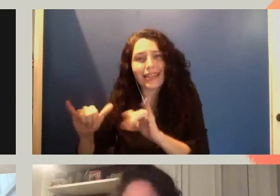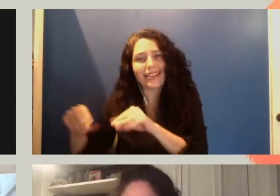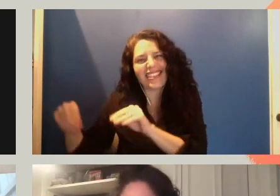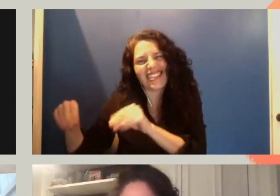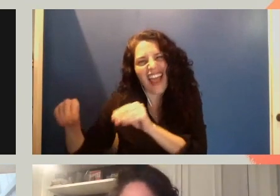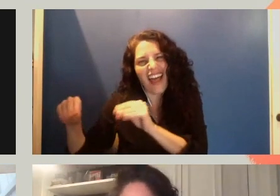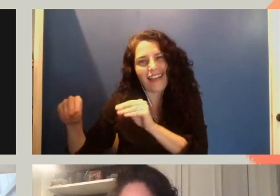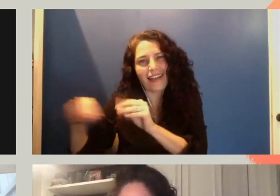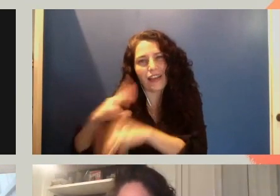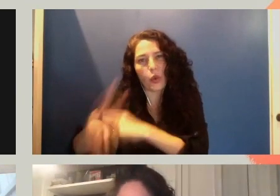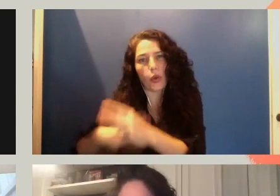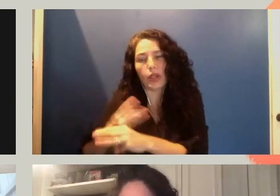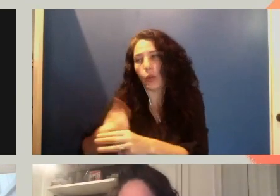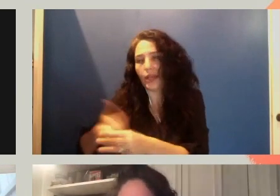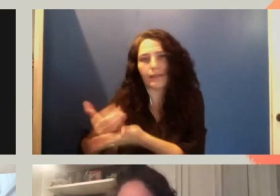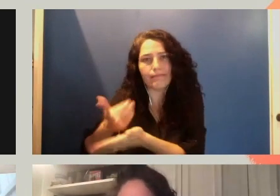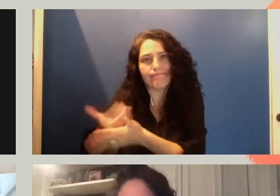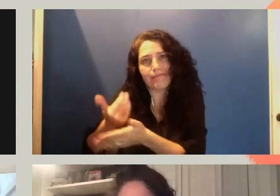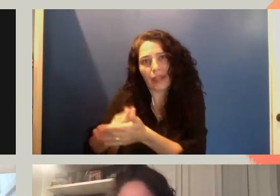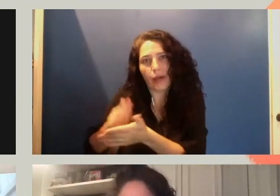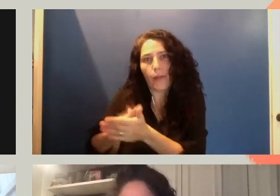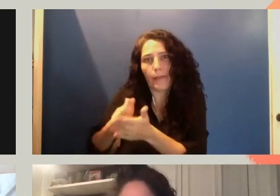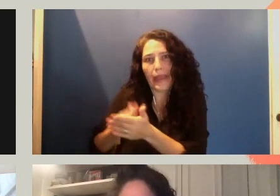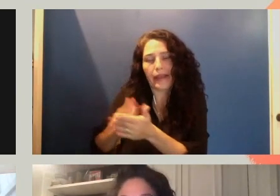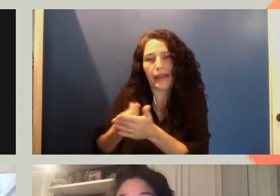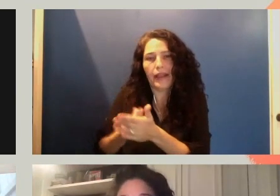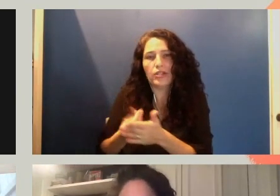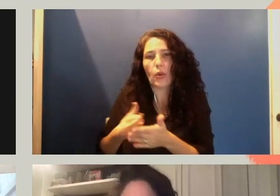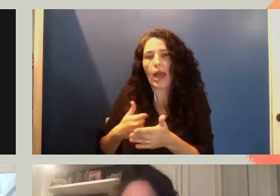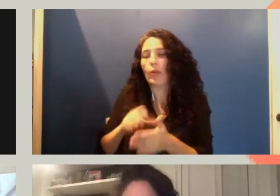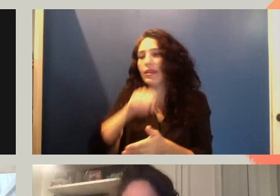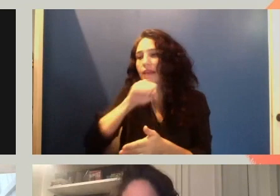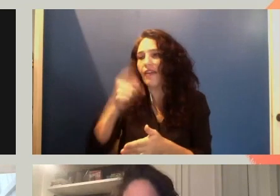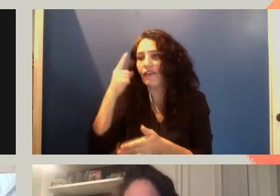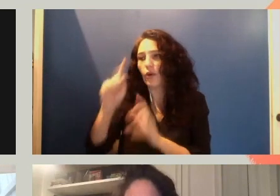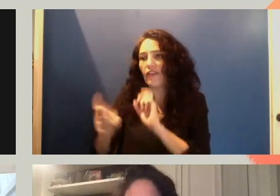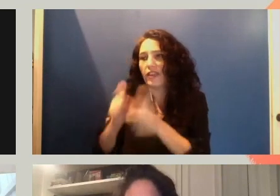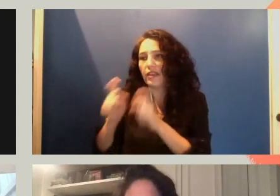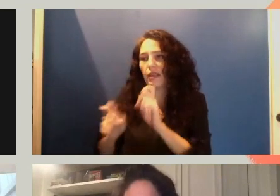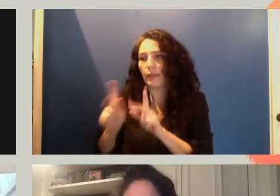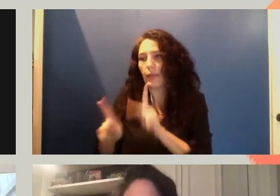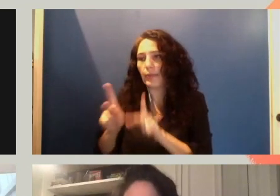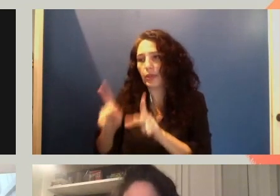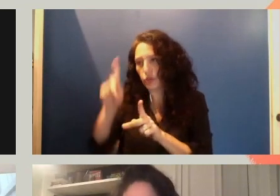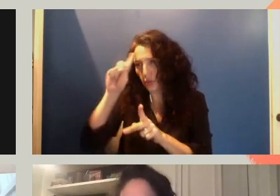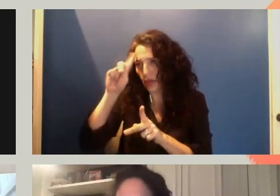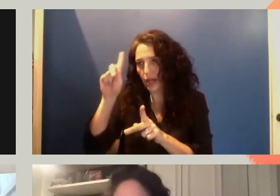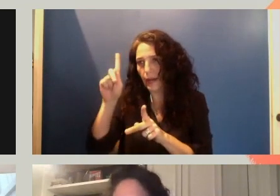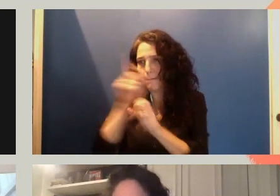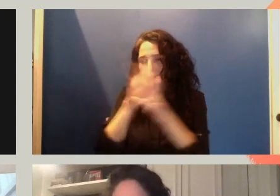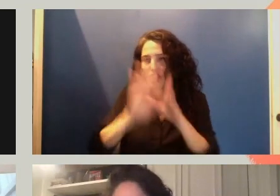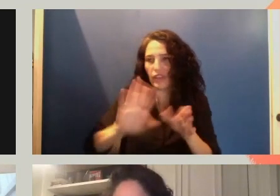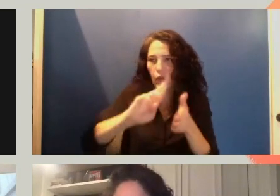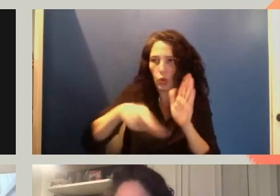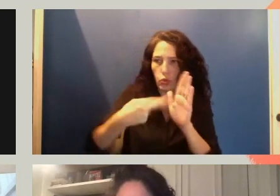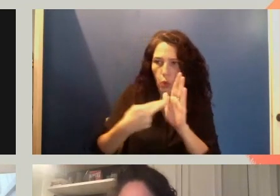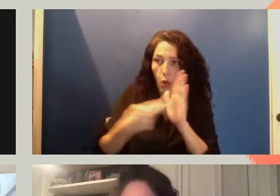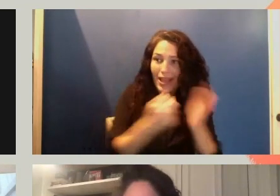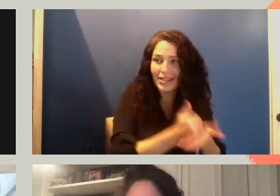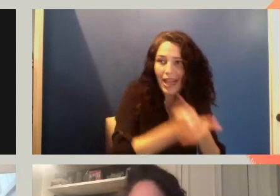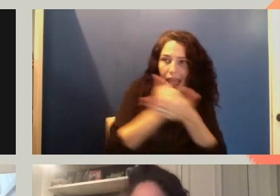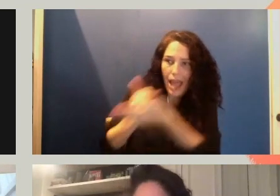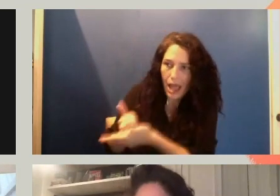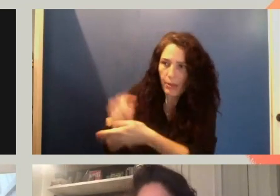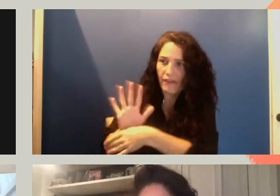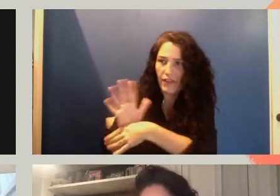for philanthropic funders to start to reimagine their role as helping filmmakers retain ownership, which in turn leads to